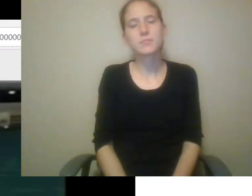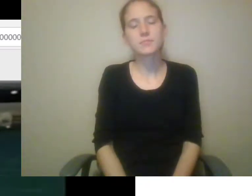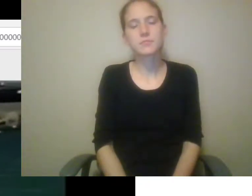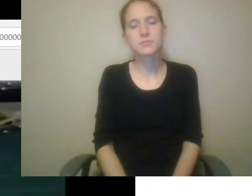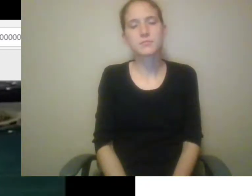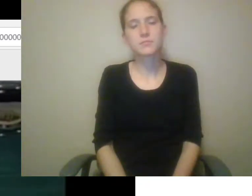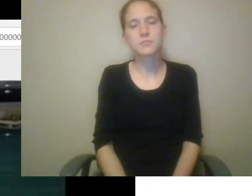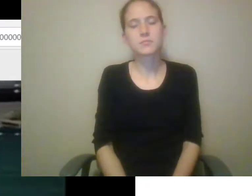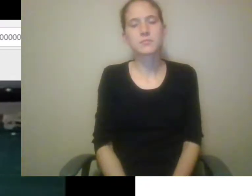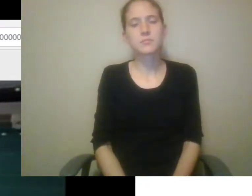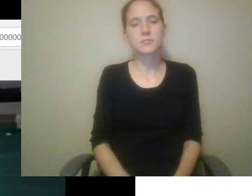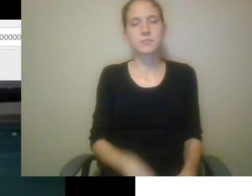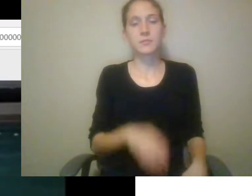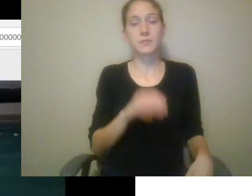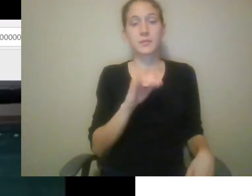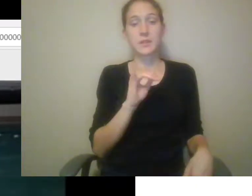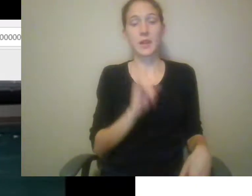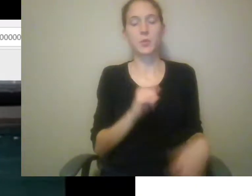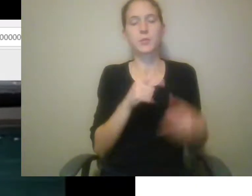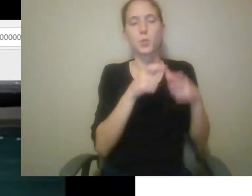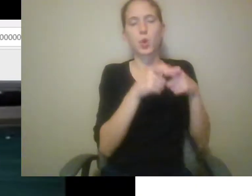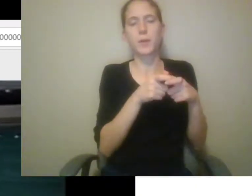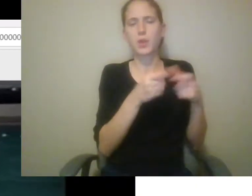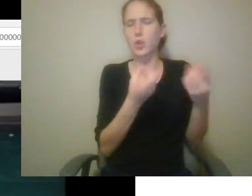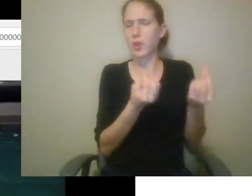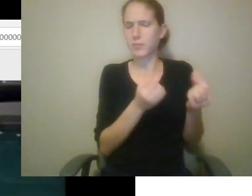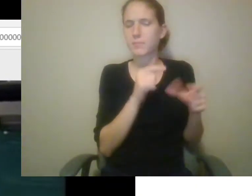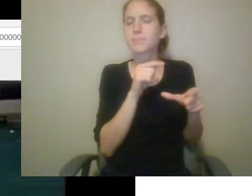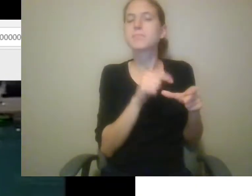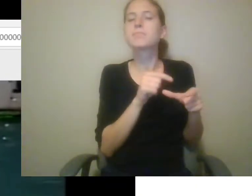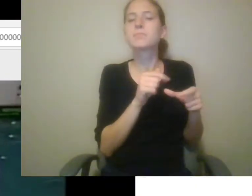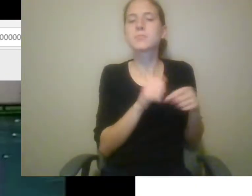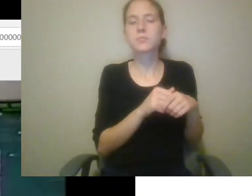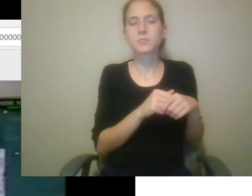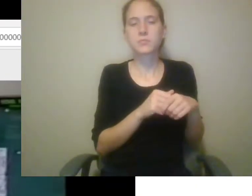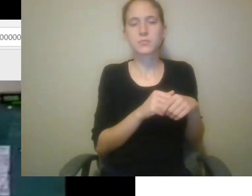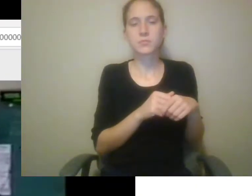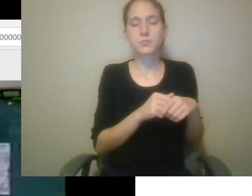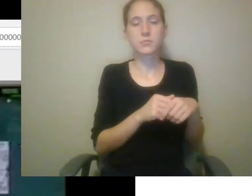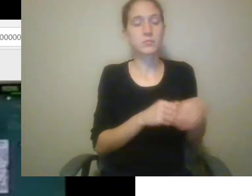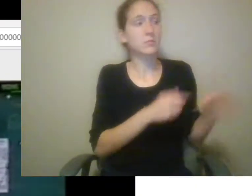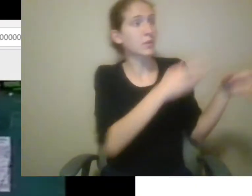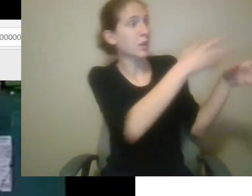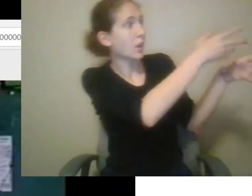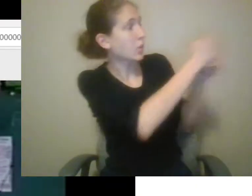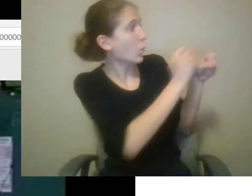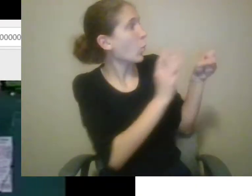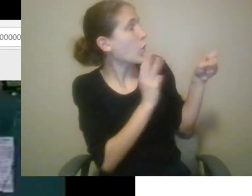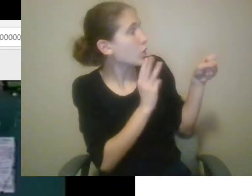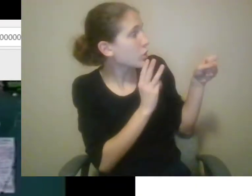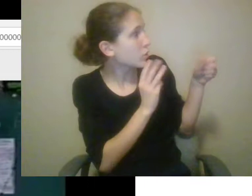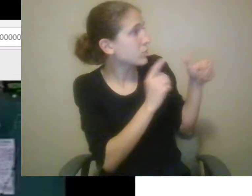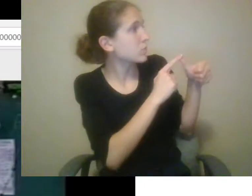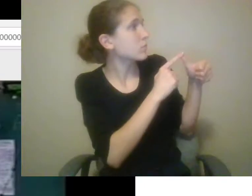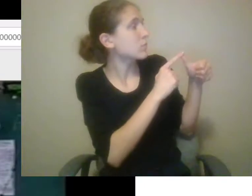what chloroplasts do. Alright, the chloroplast takes water and carbon